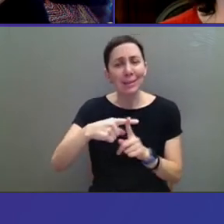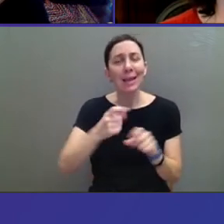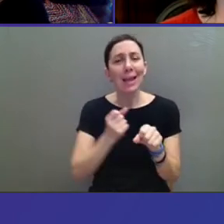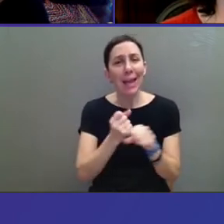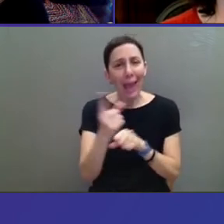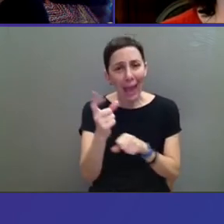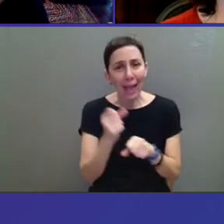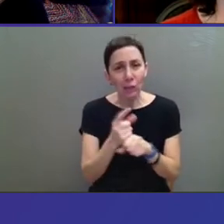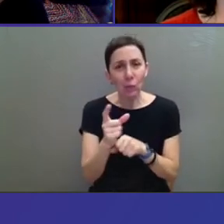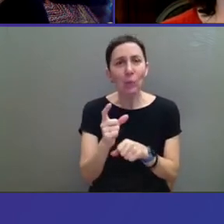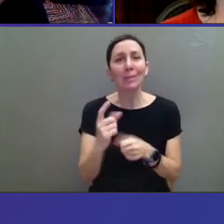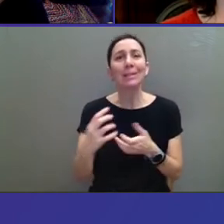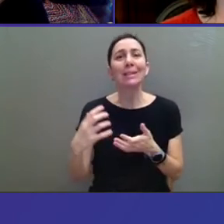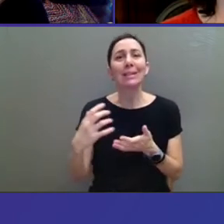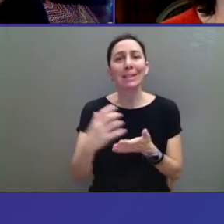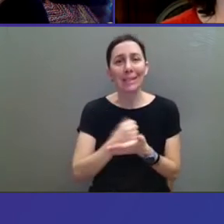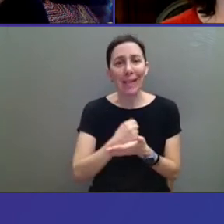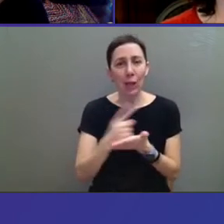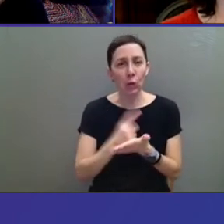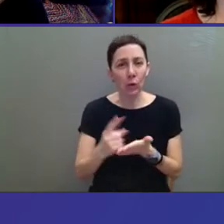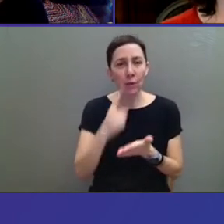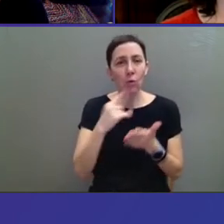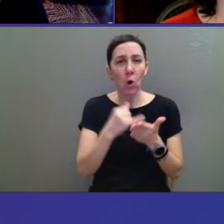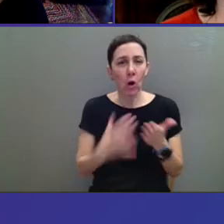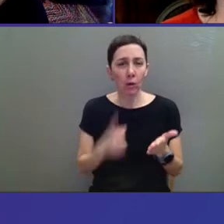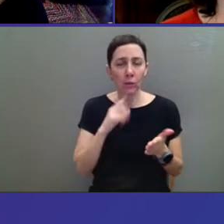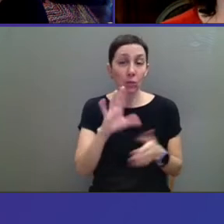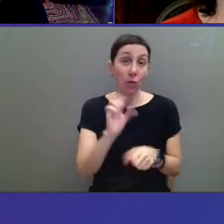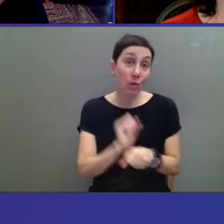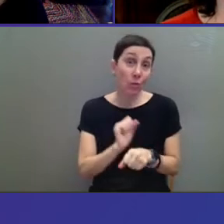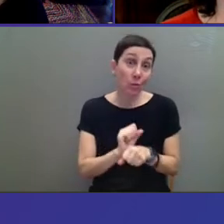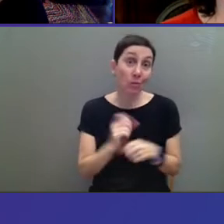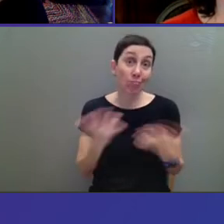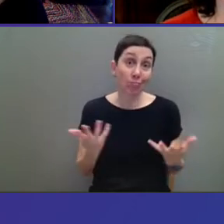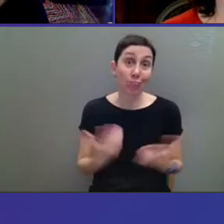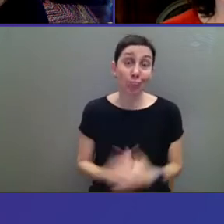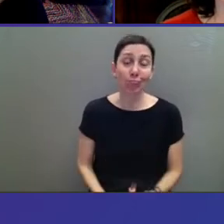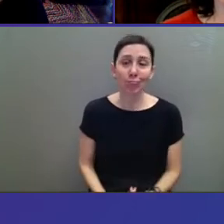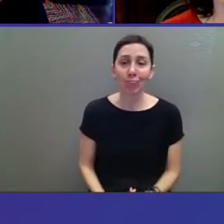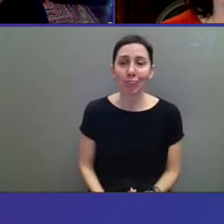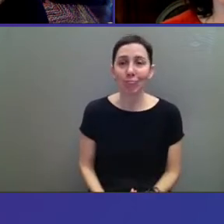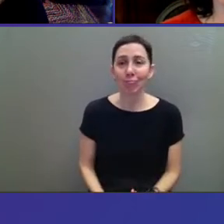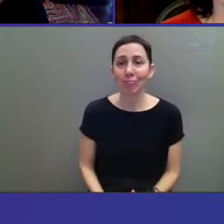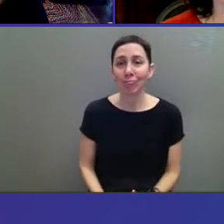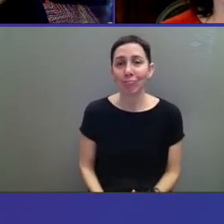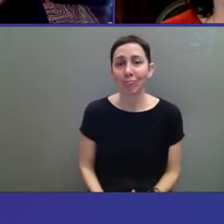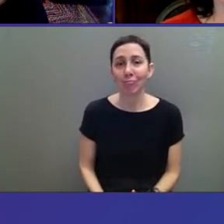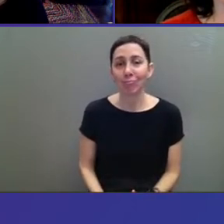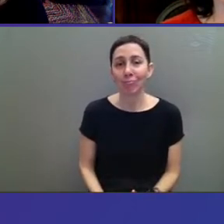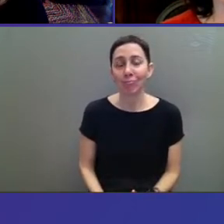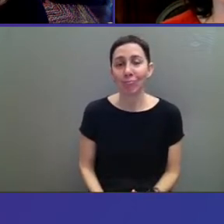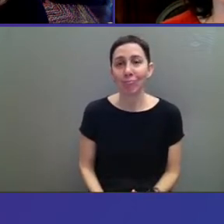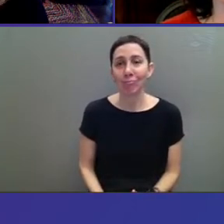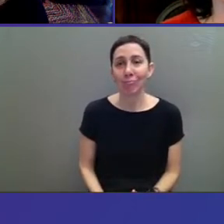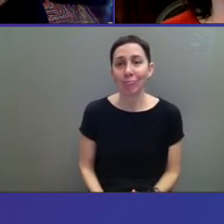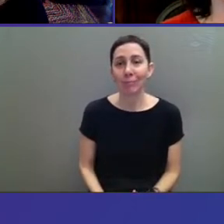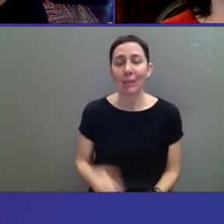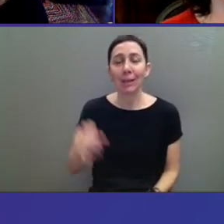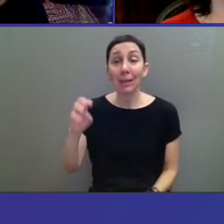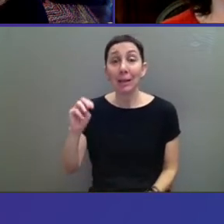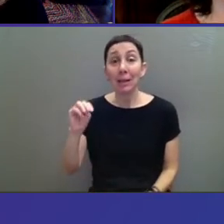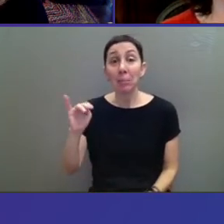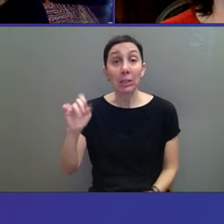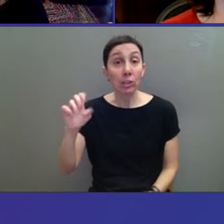salaries for artists for their work. Michelle,